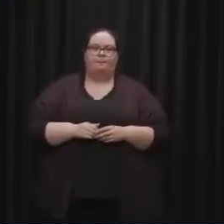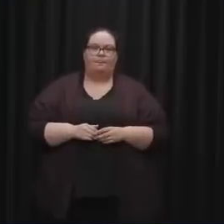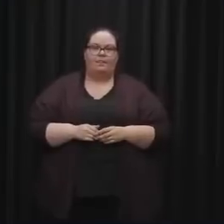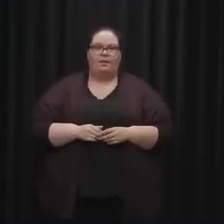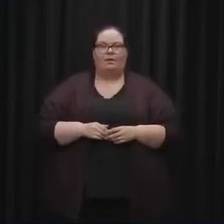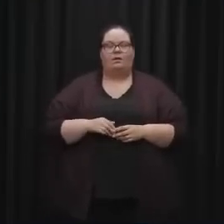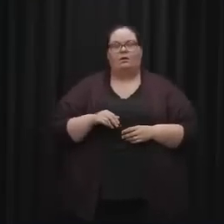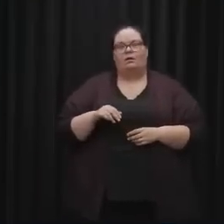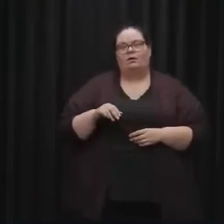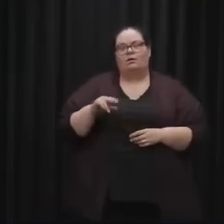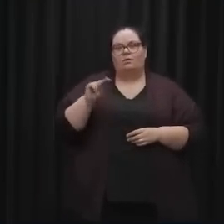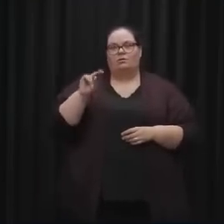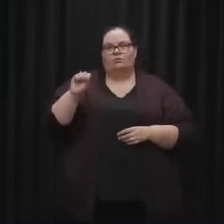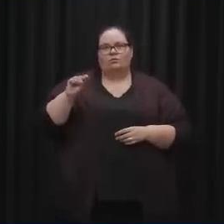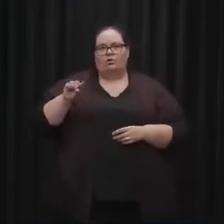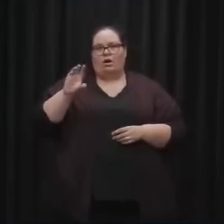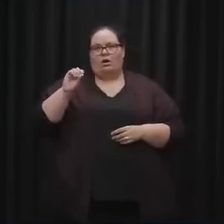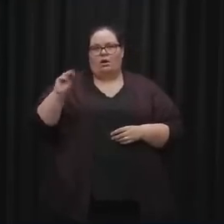Dan Arsenault,